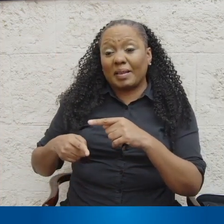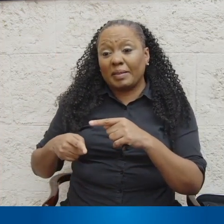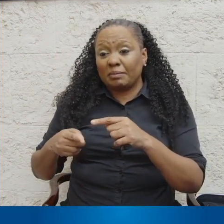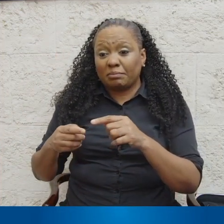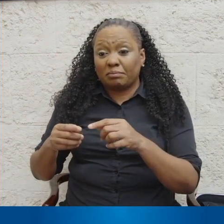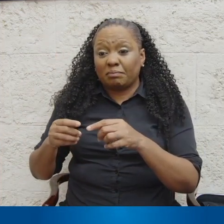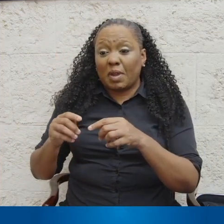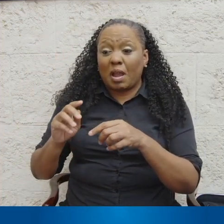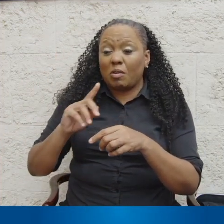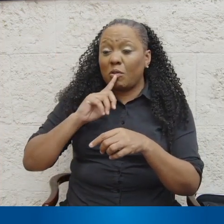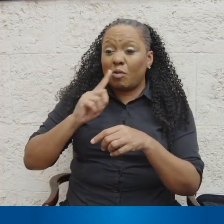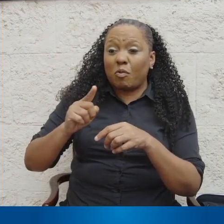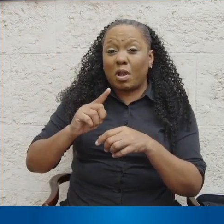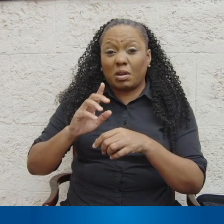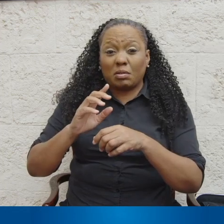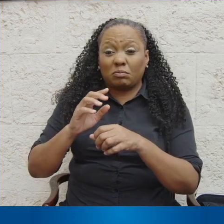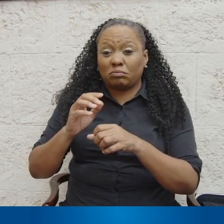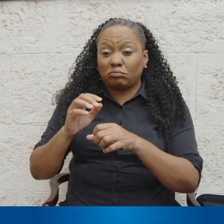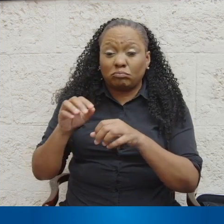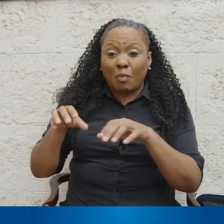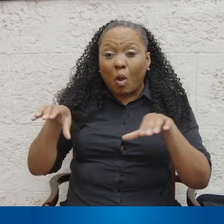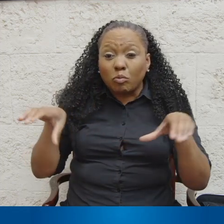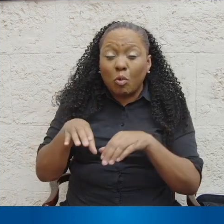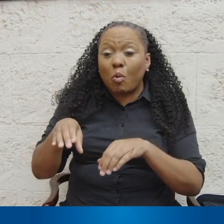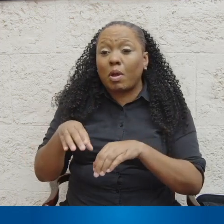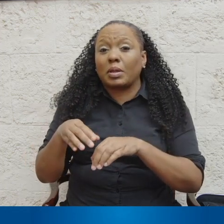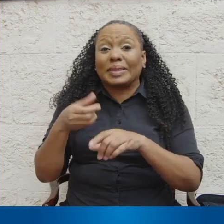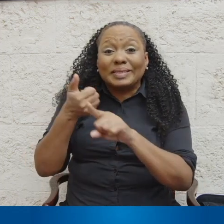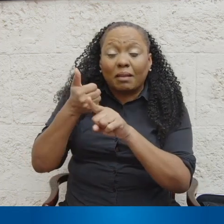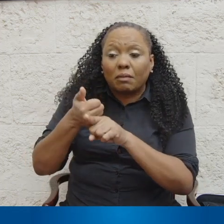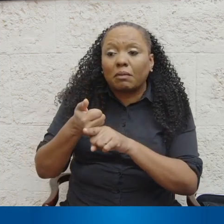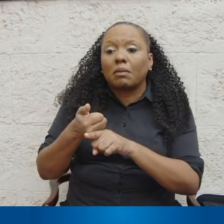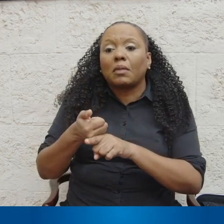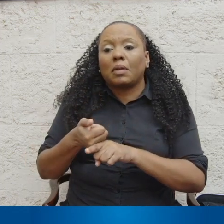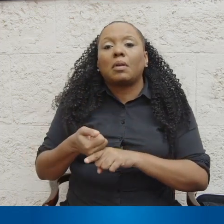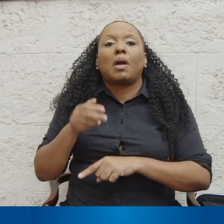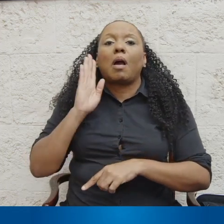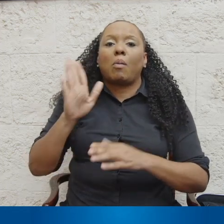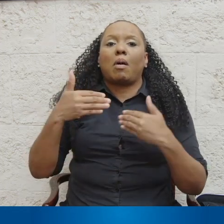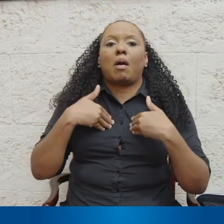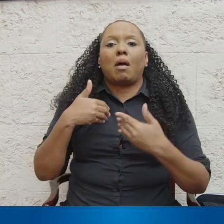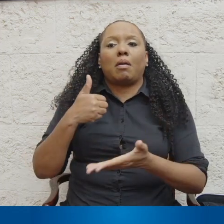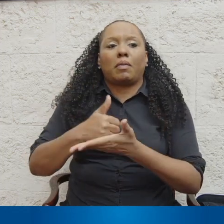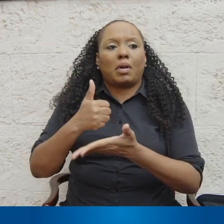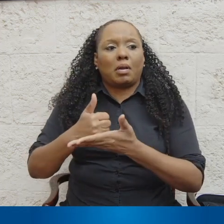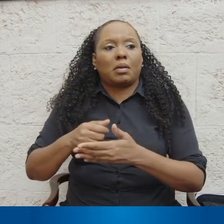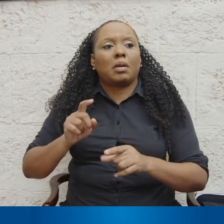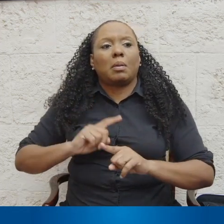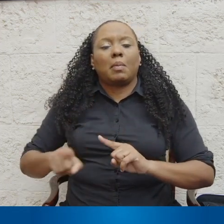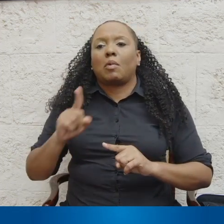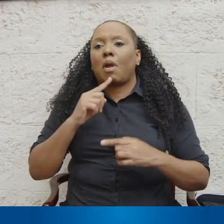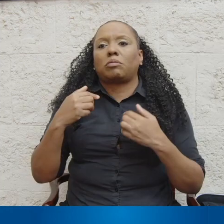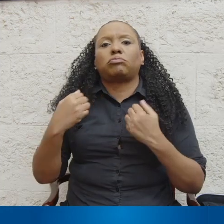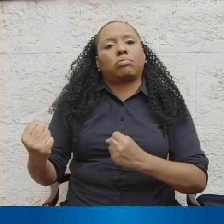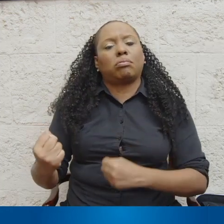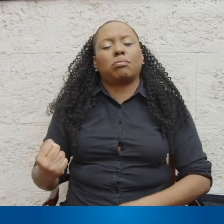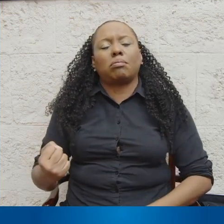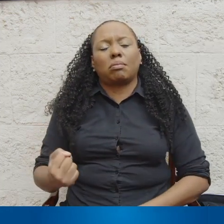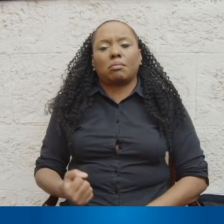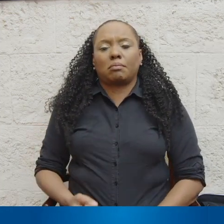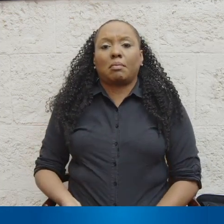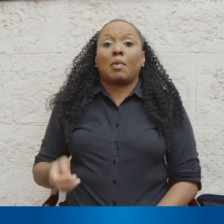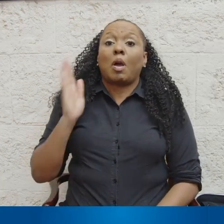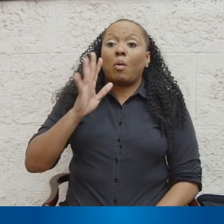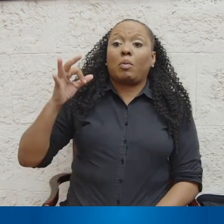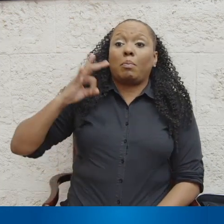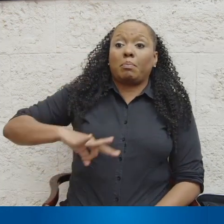it is a significant improvement to be able to add resilience to roofs. And this is what we think will benefit